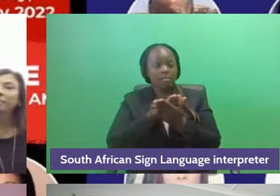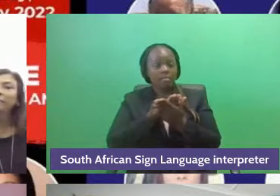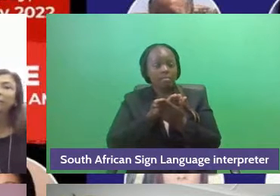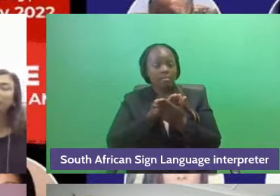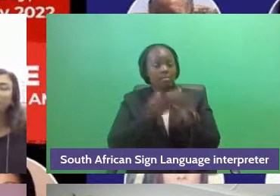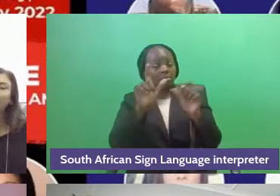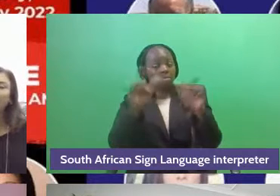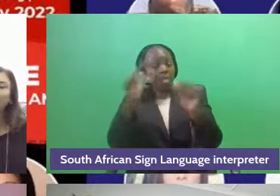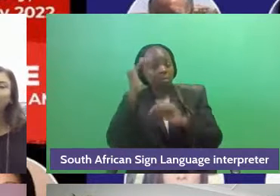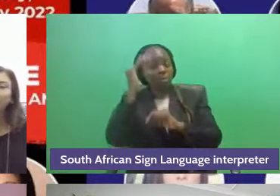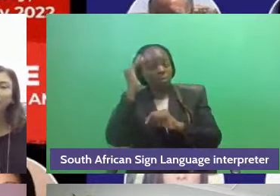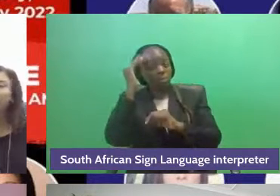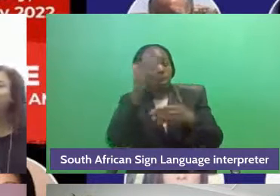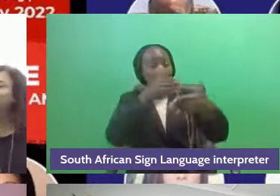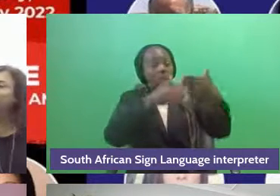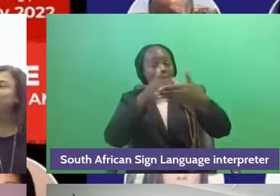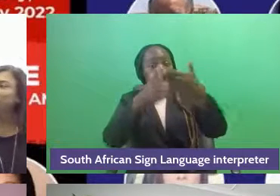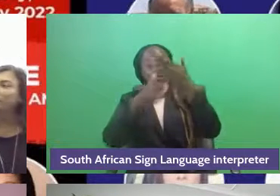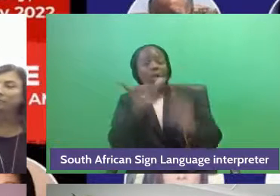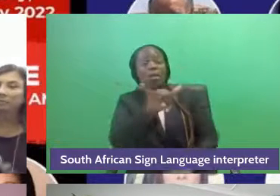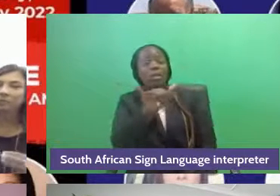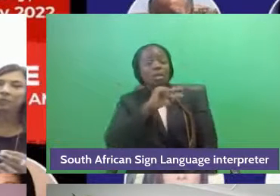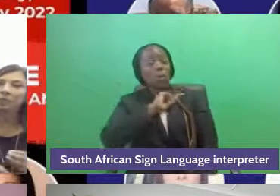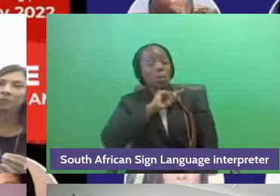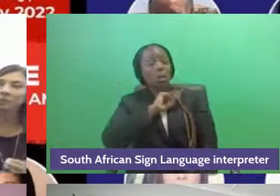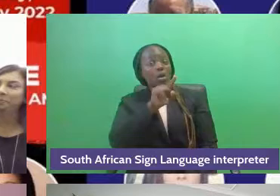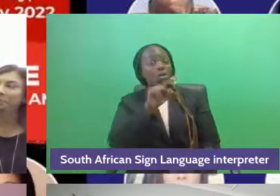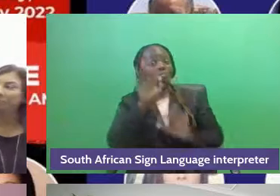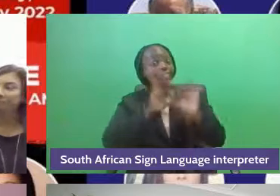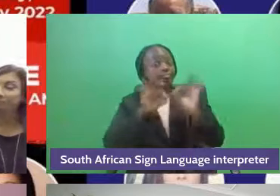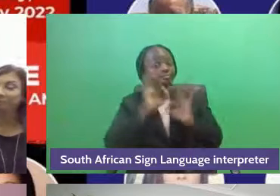that the type of barriers, because you've mentioned that